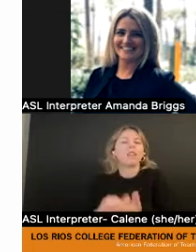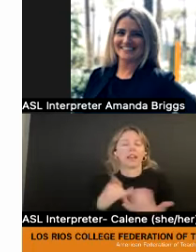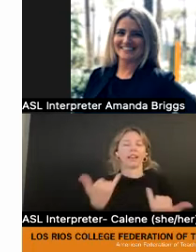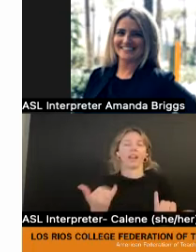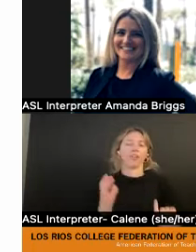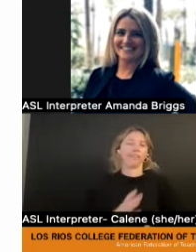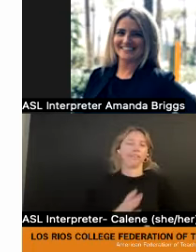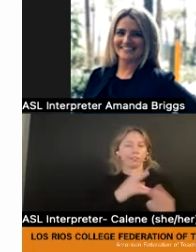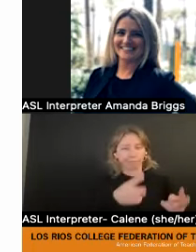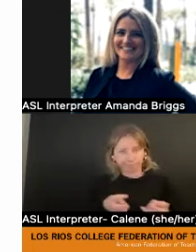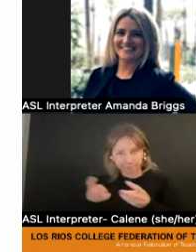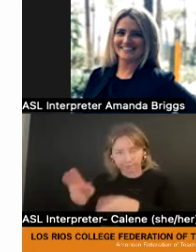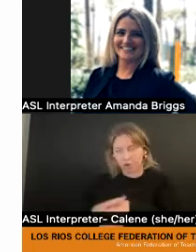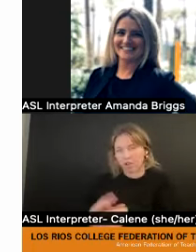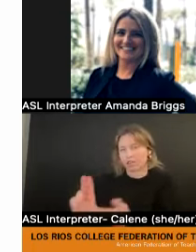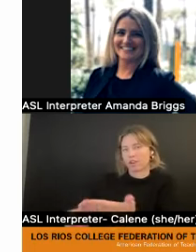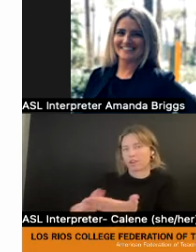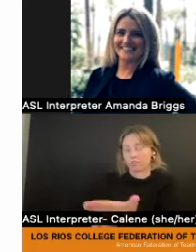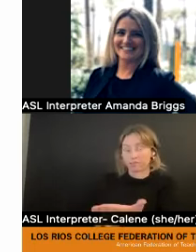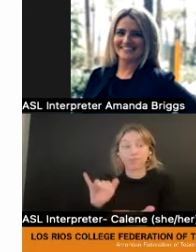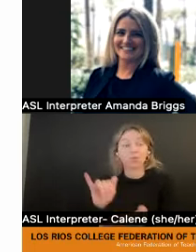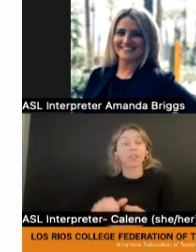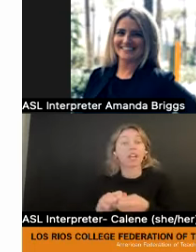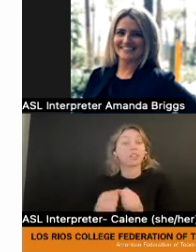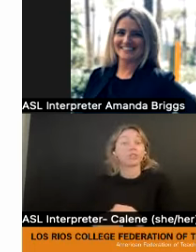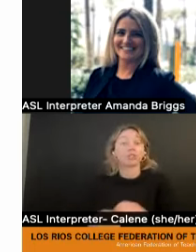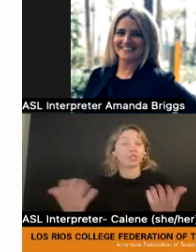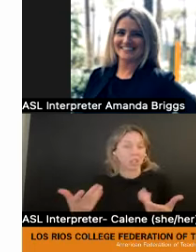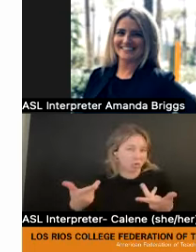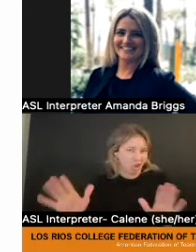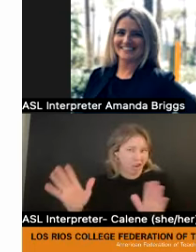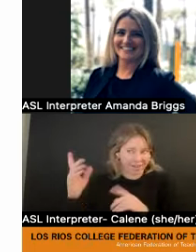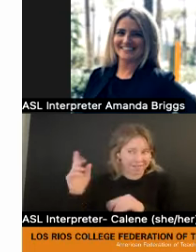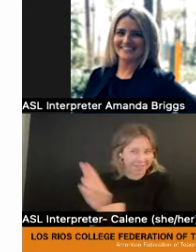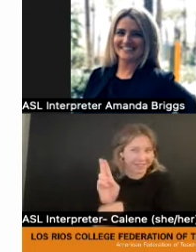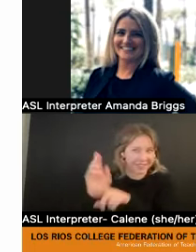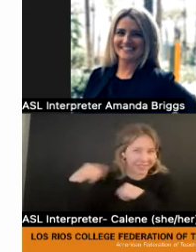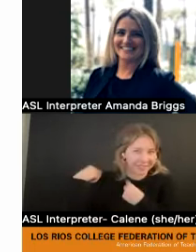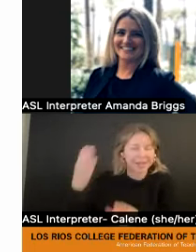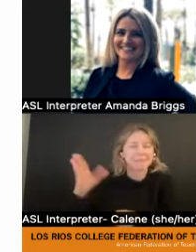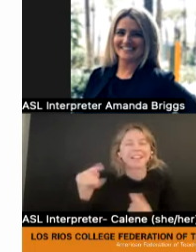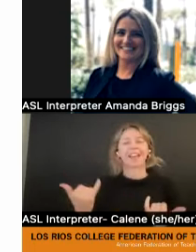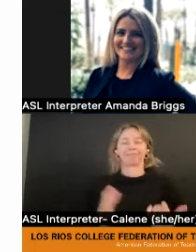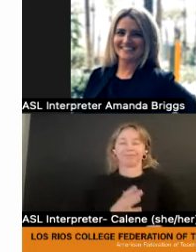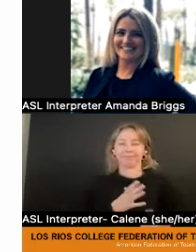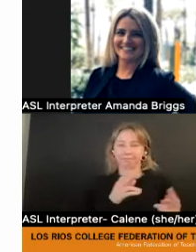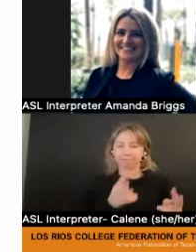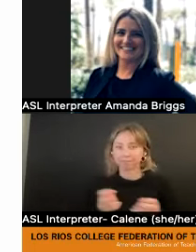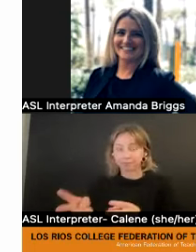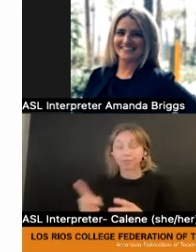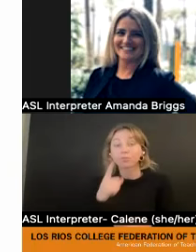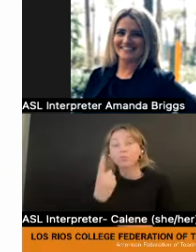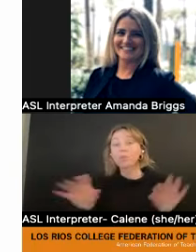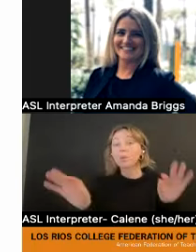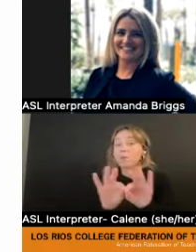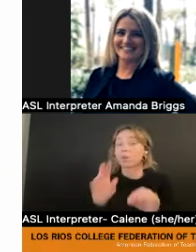see are basically were already existing rights. The one thing that is important to note that for all